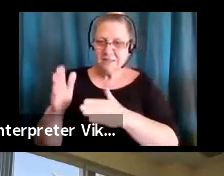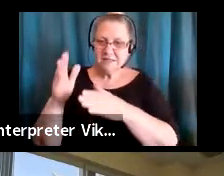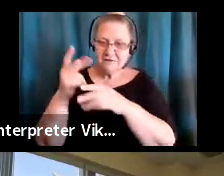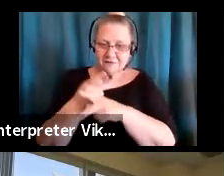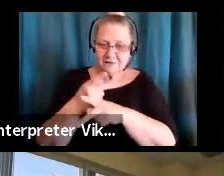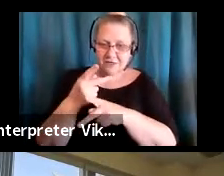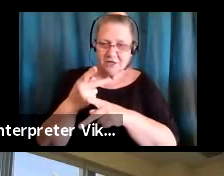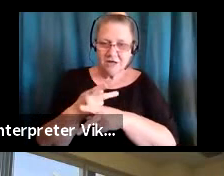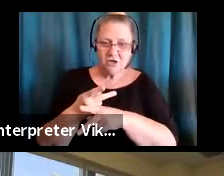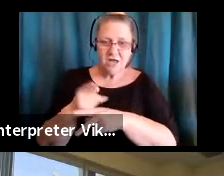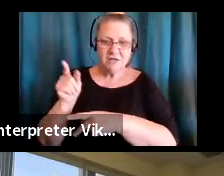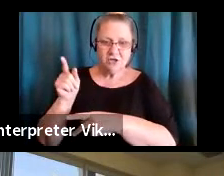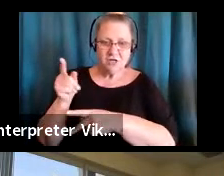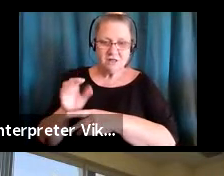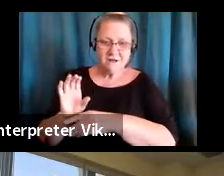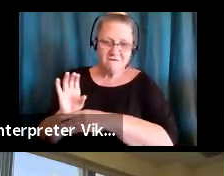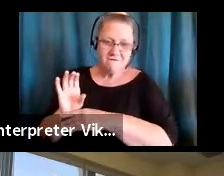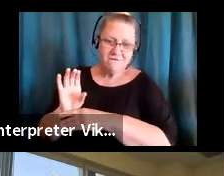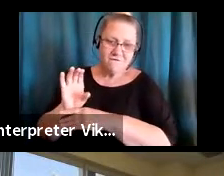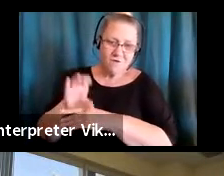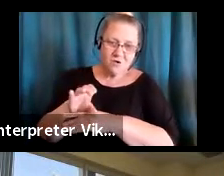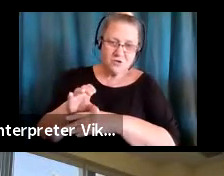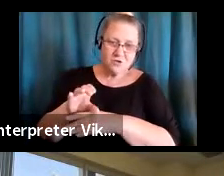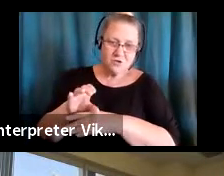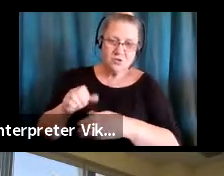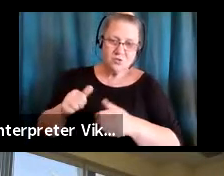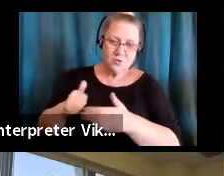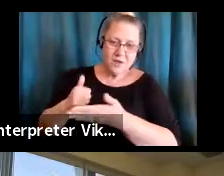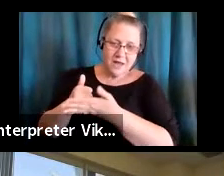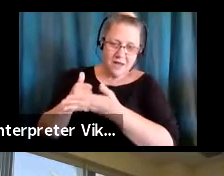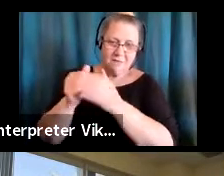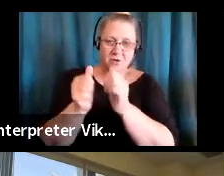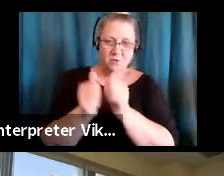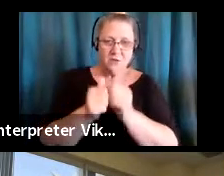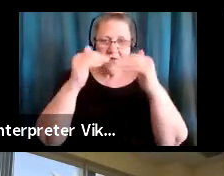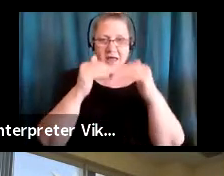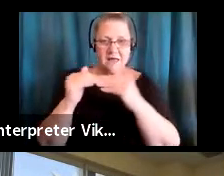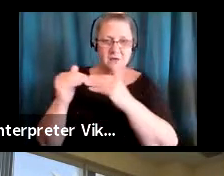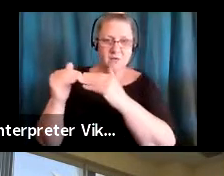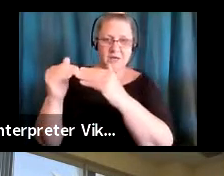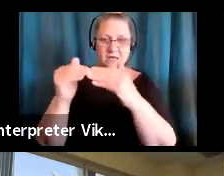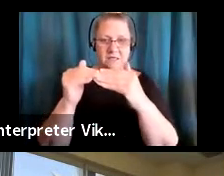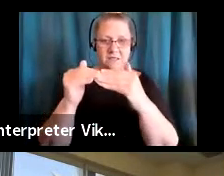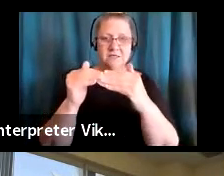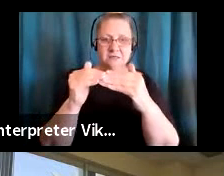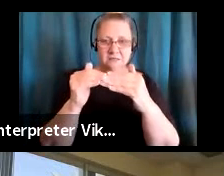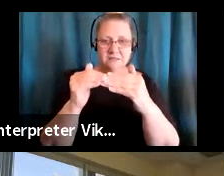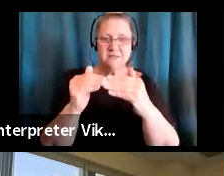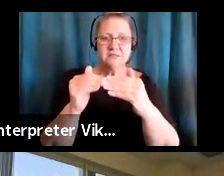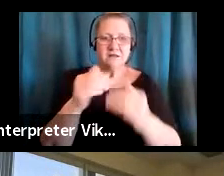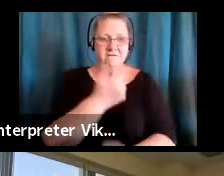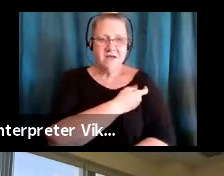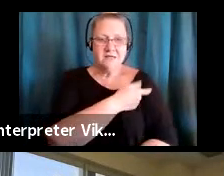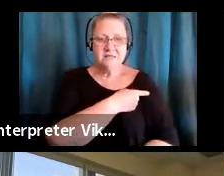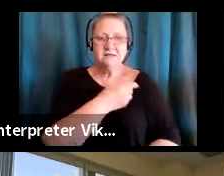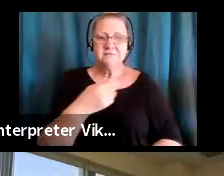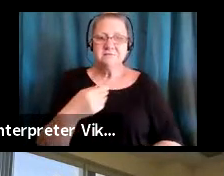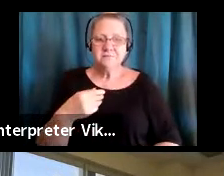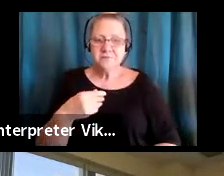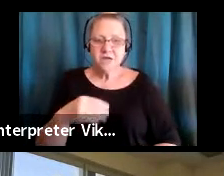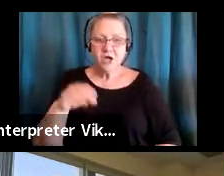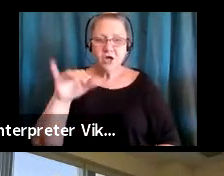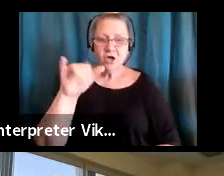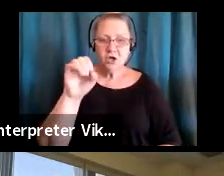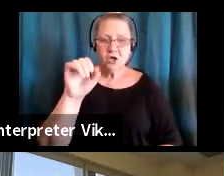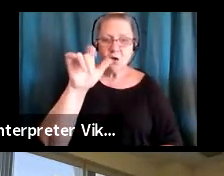for equity in our vaccine strategy. Secretary Richardson. Thank you, Dr. Burke-Harris. So good to see